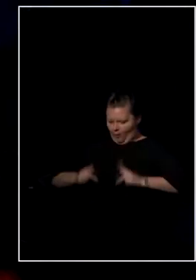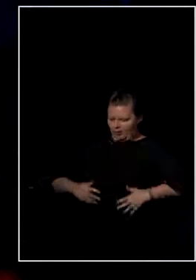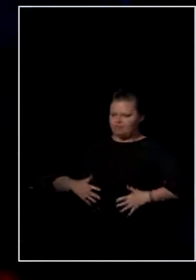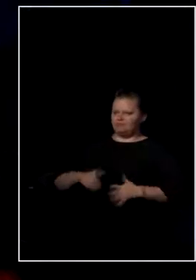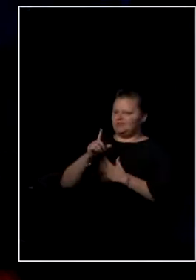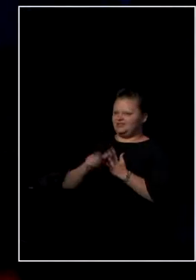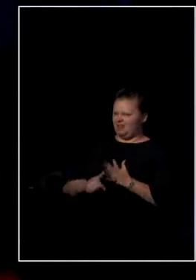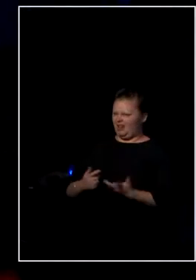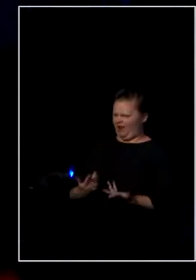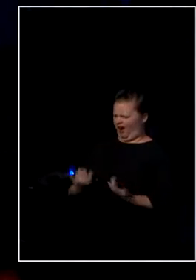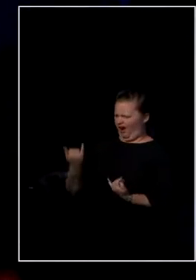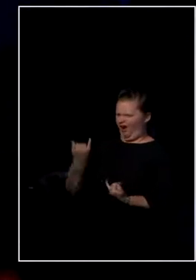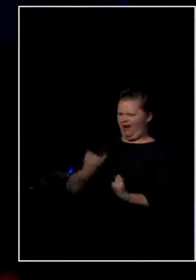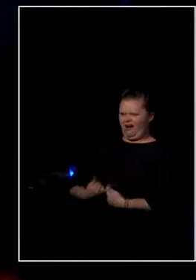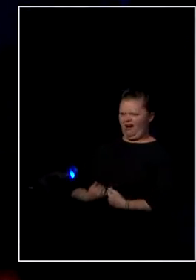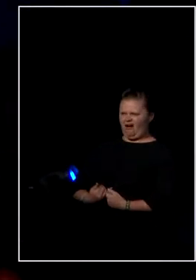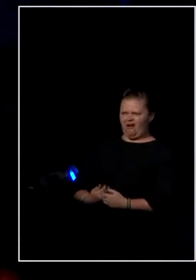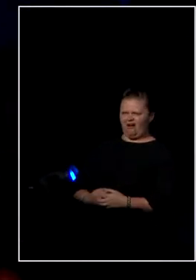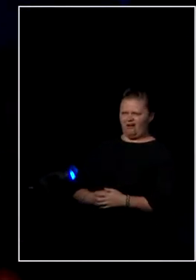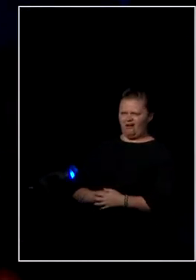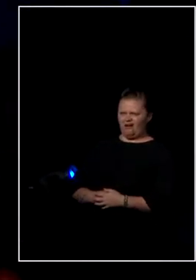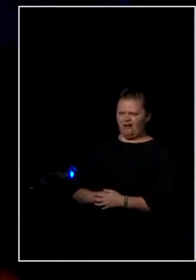insulting. But also,